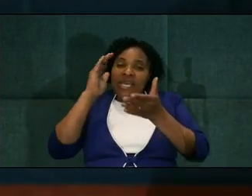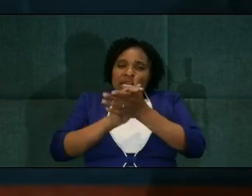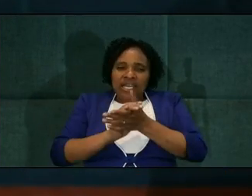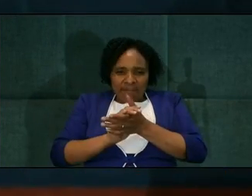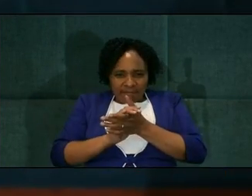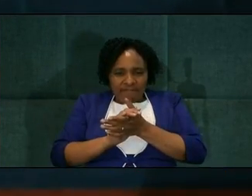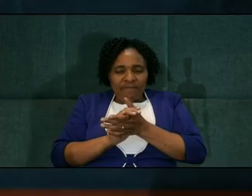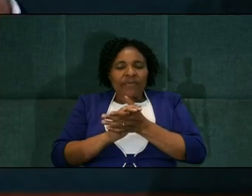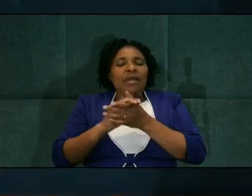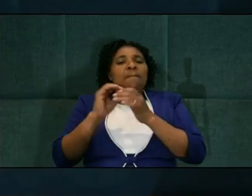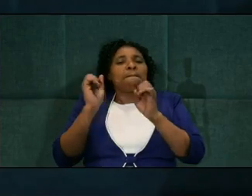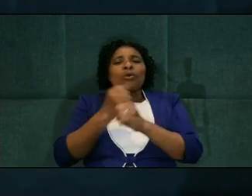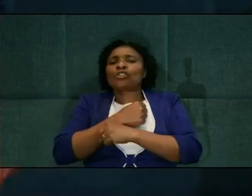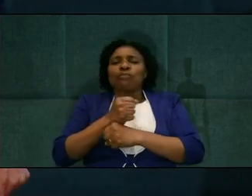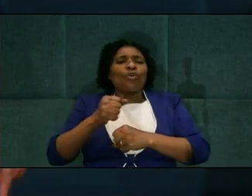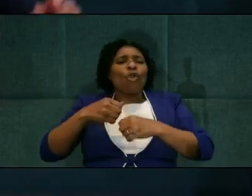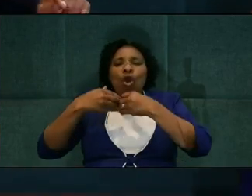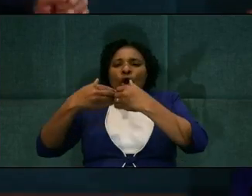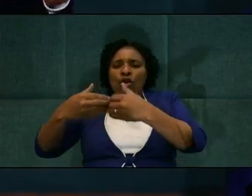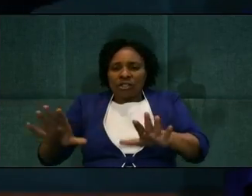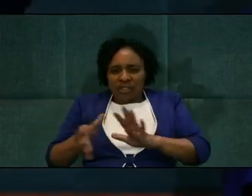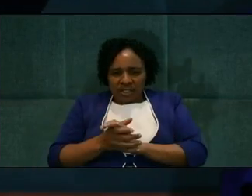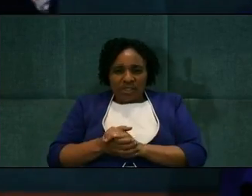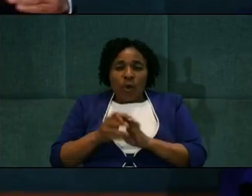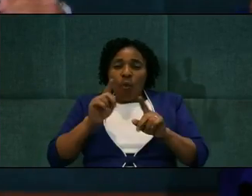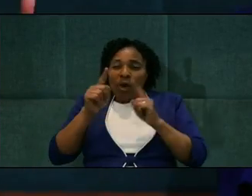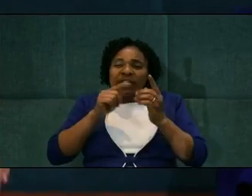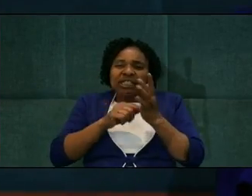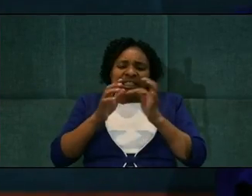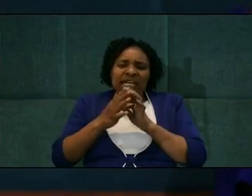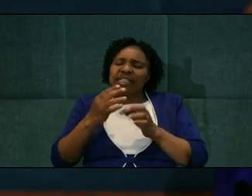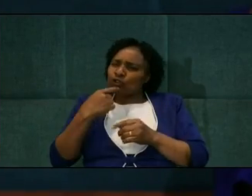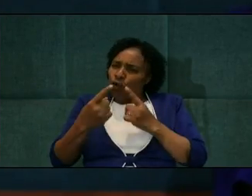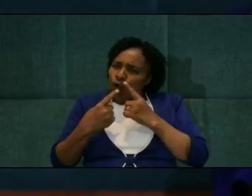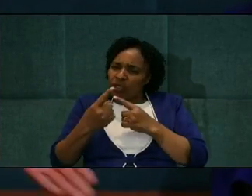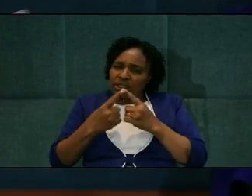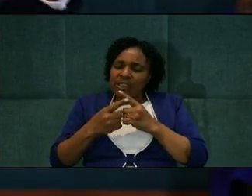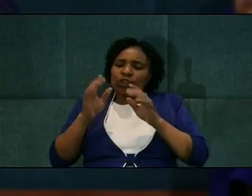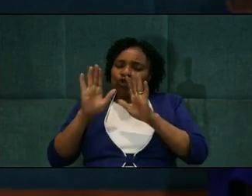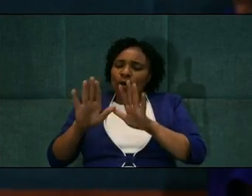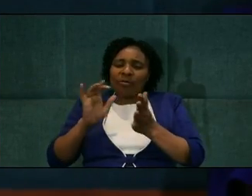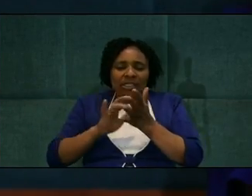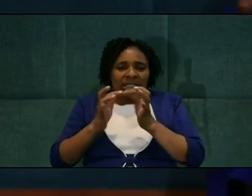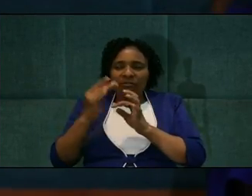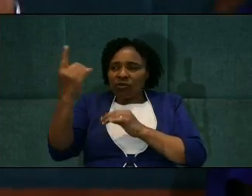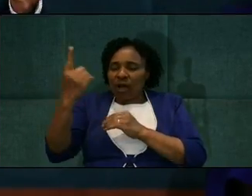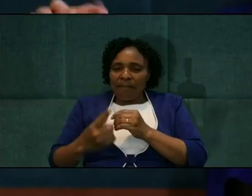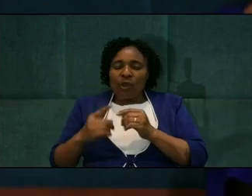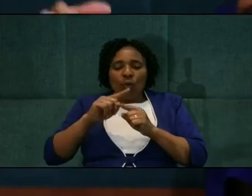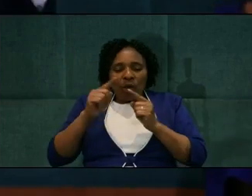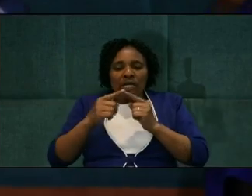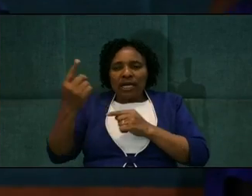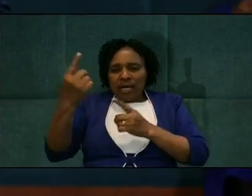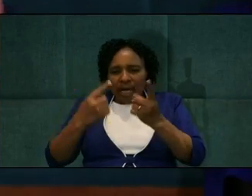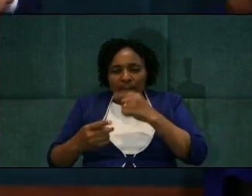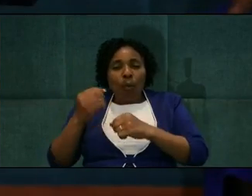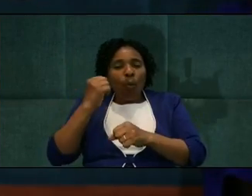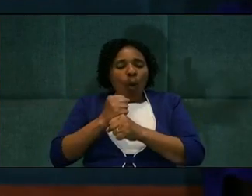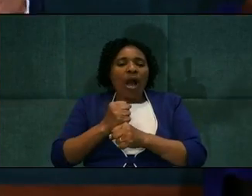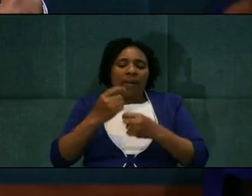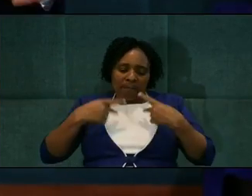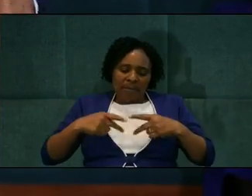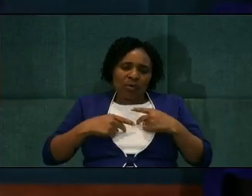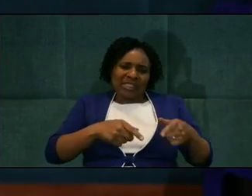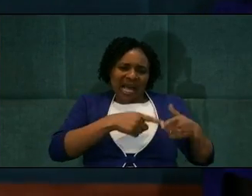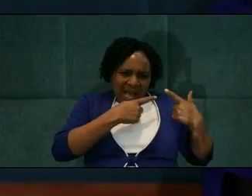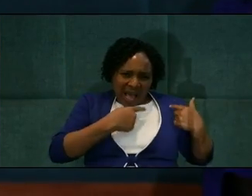shall not. So when Jesus came, Satan could not stop Jesus from coming. So when he came, he worked on the people's heart for